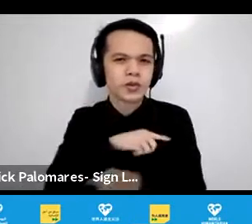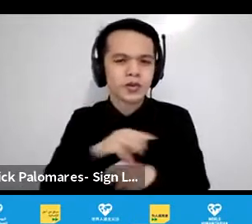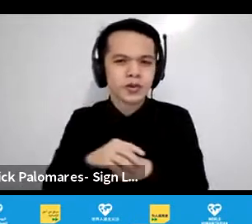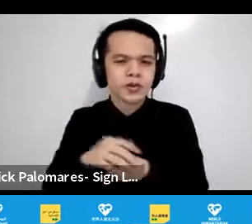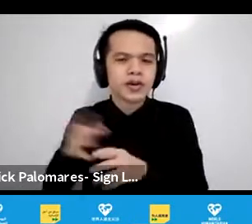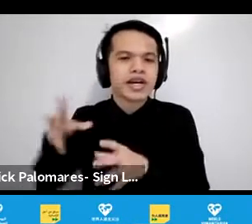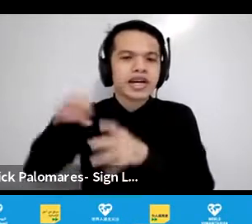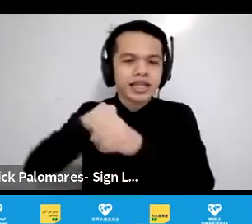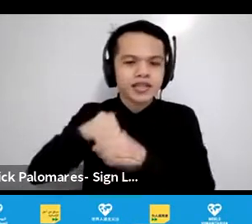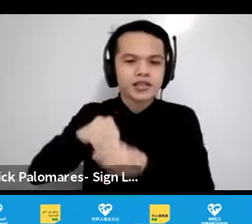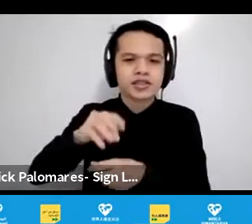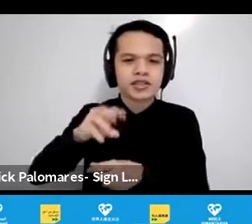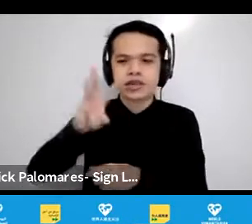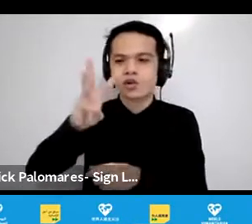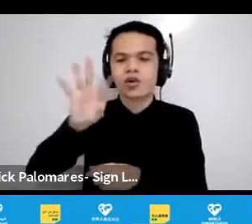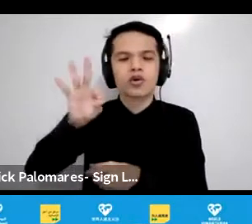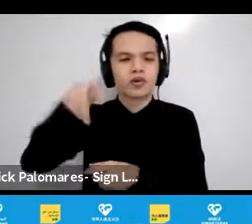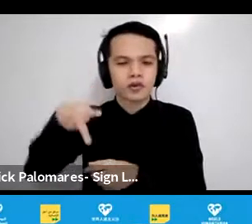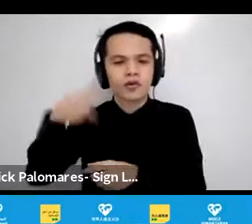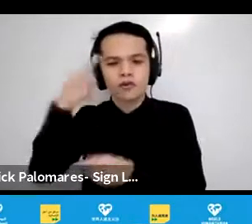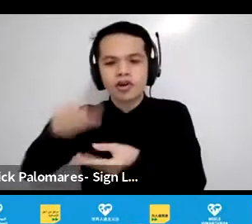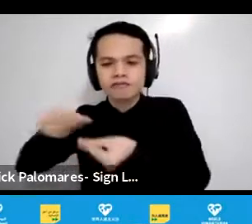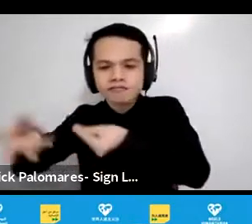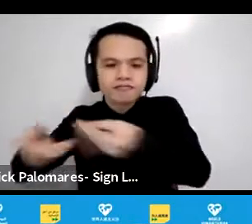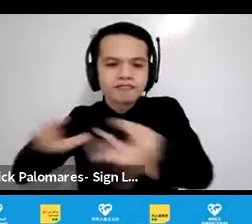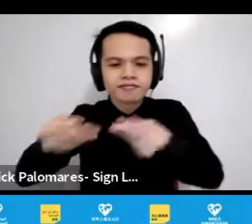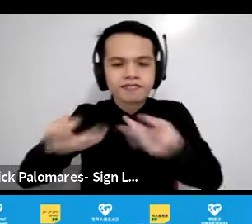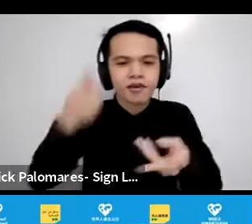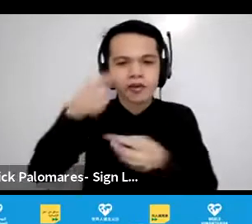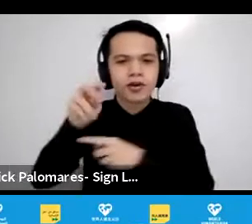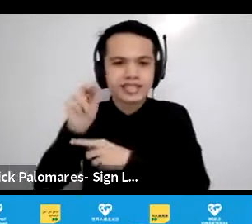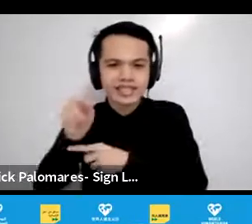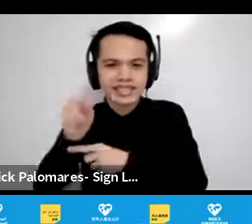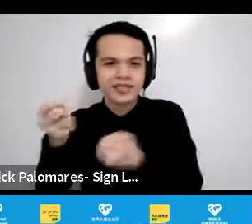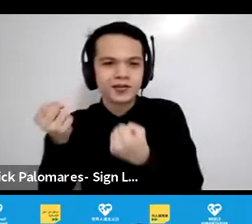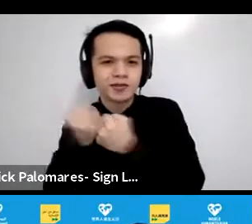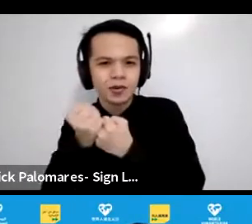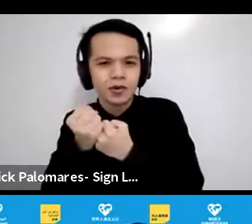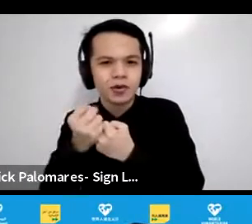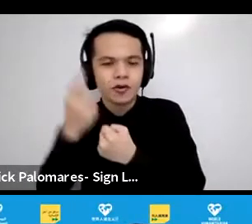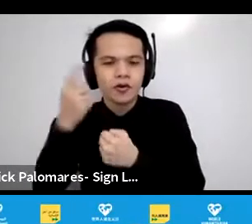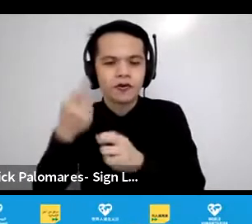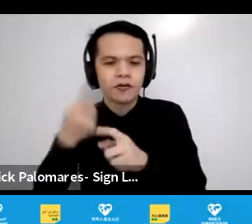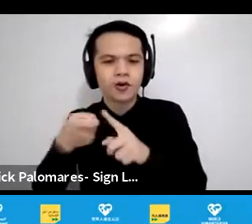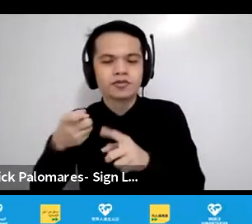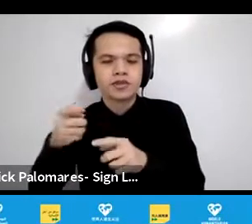Including World Food Program, you know, in providing the needed support, you know, of our government